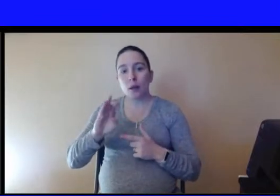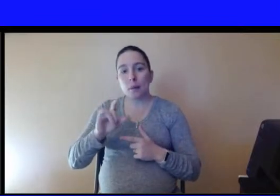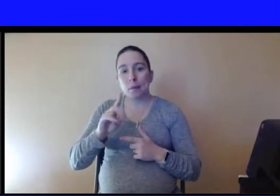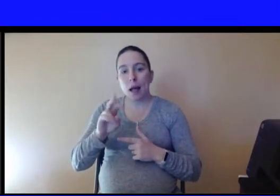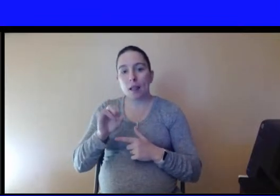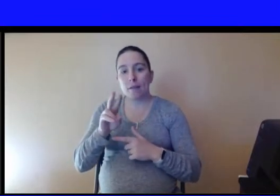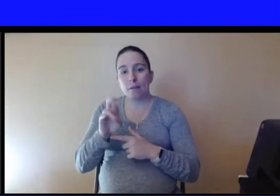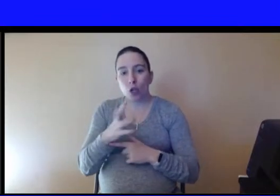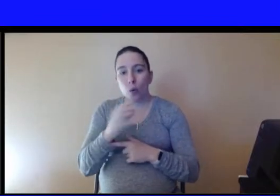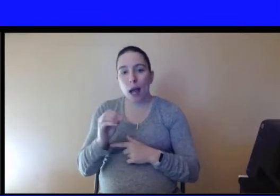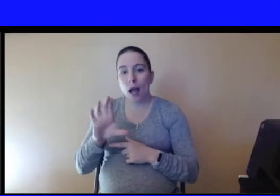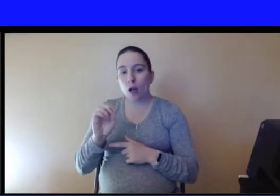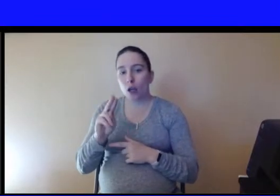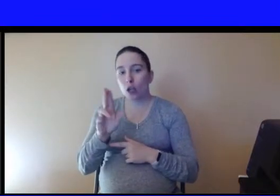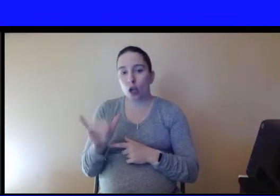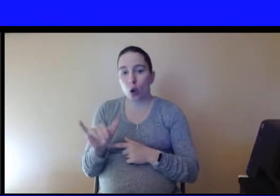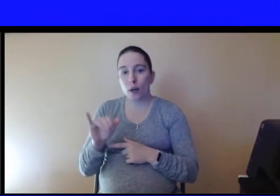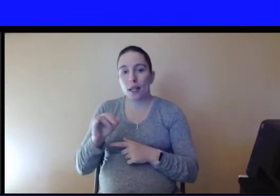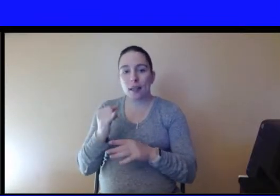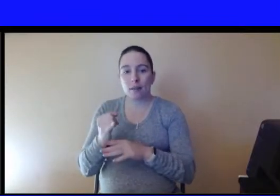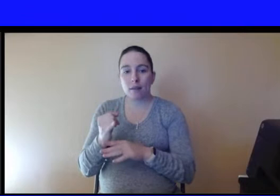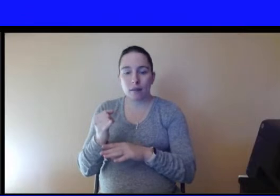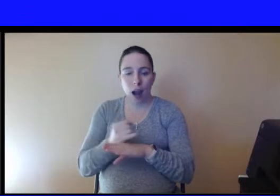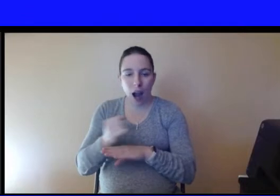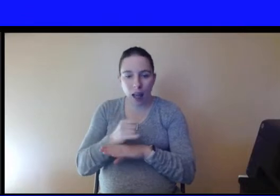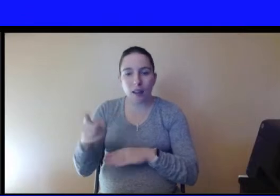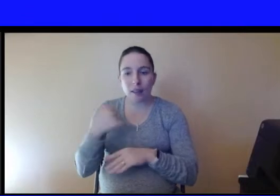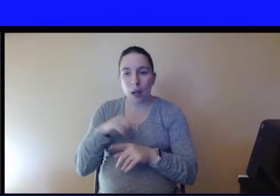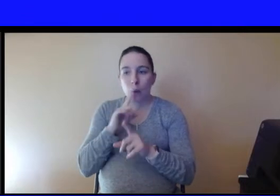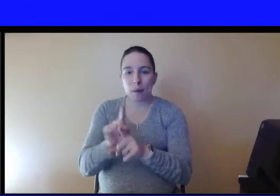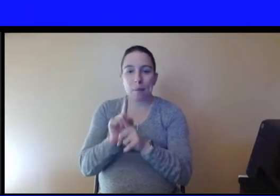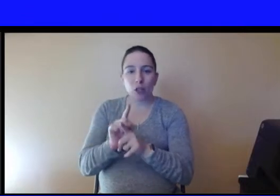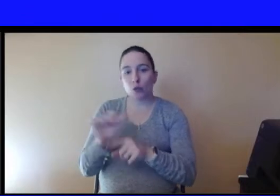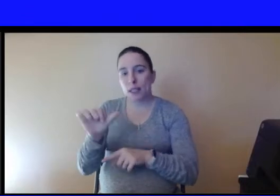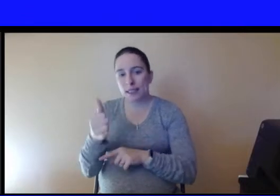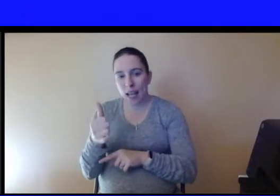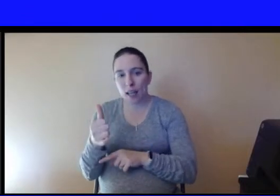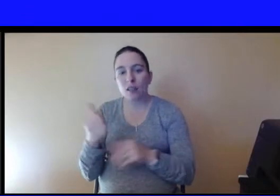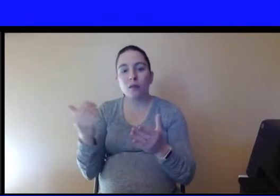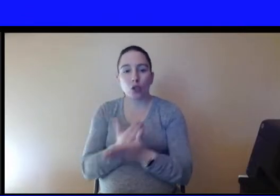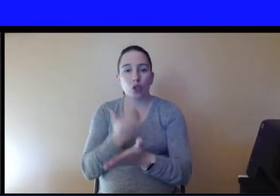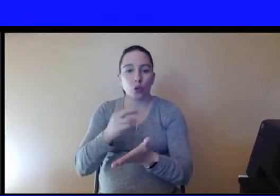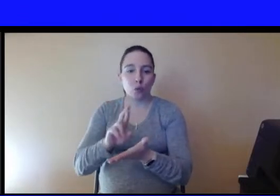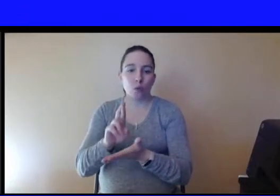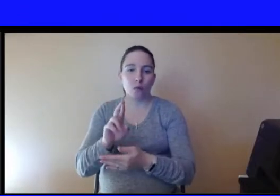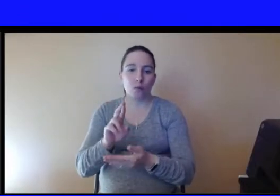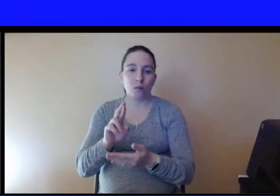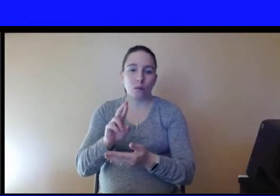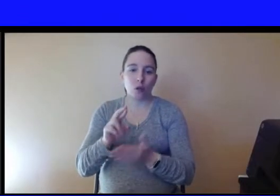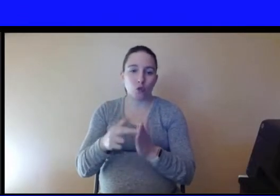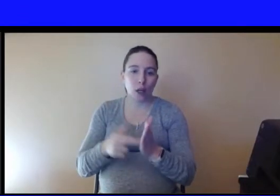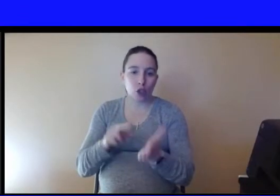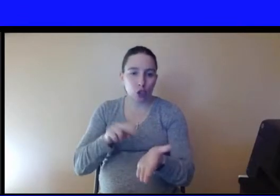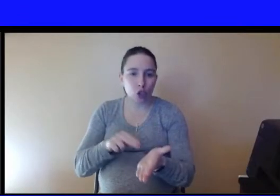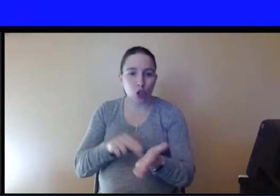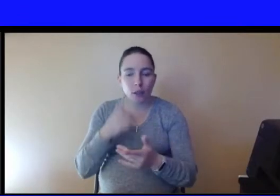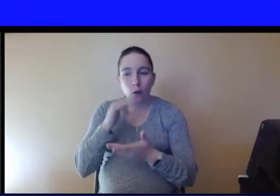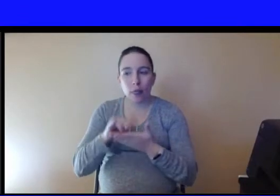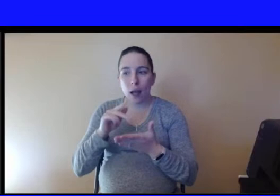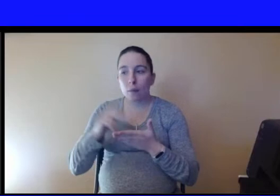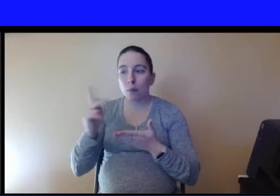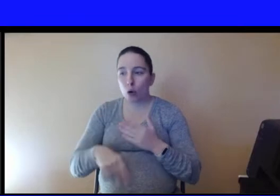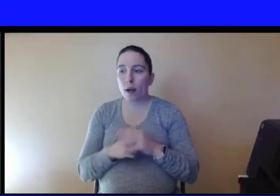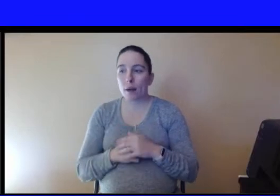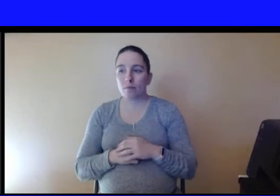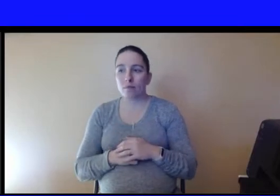do wide evidence-based care. Thank you so much. Thank you. Thank you. Sally Hernandez-Pineda No,